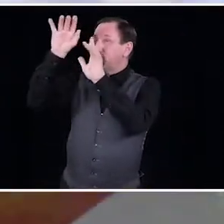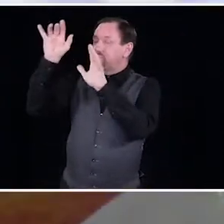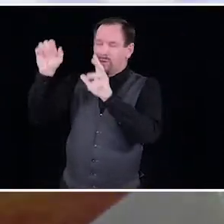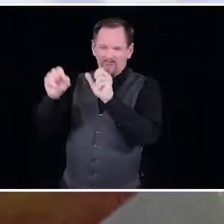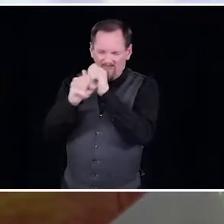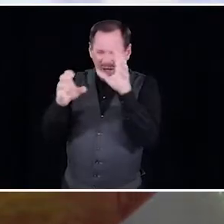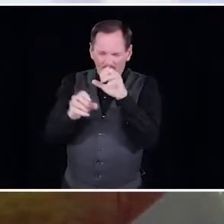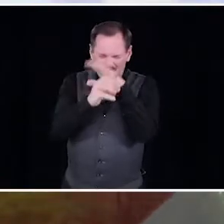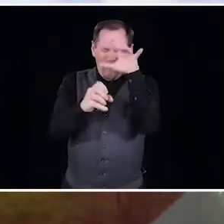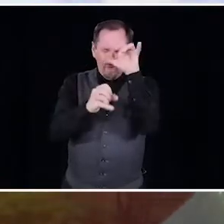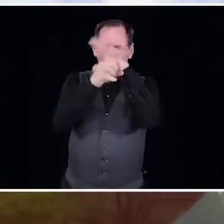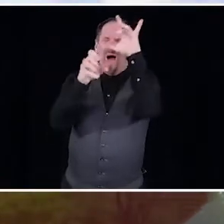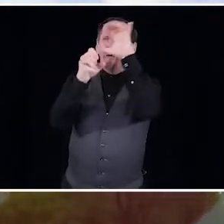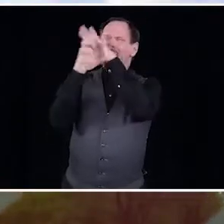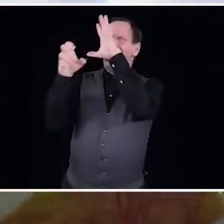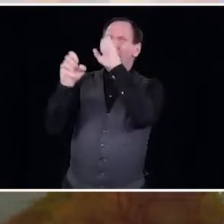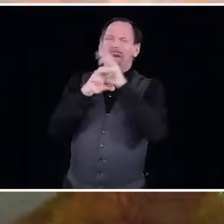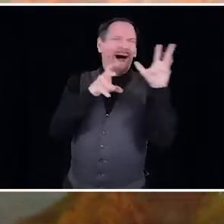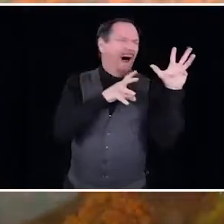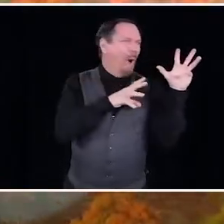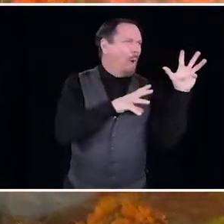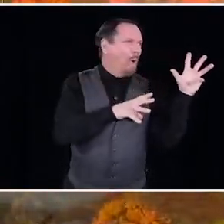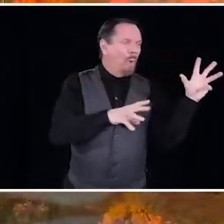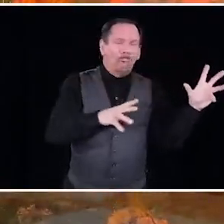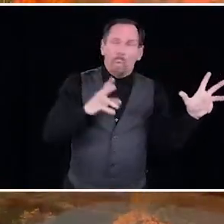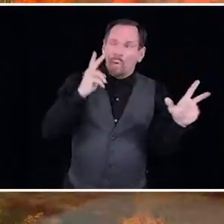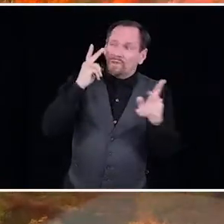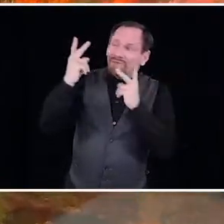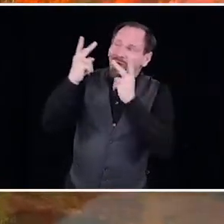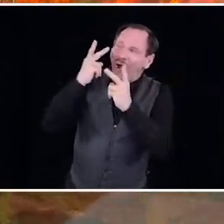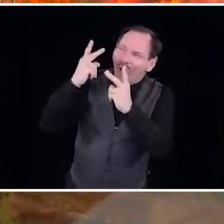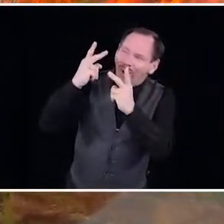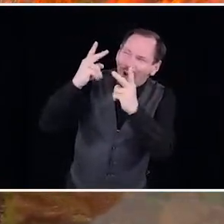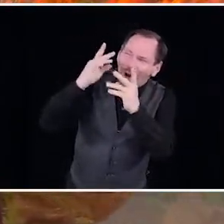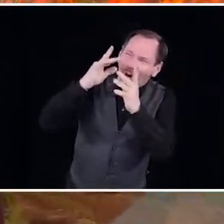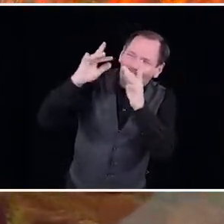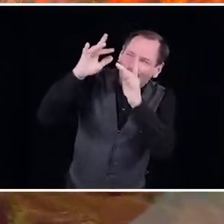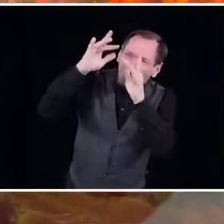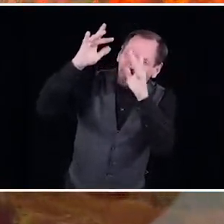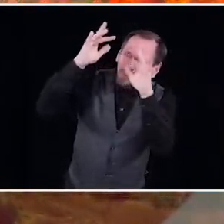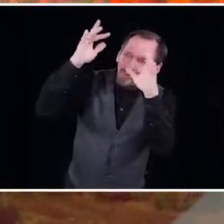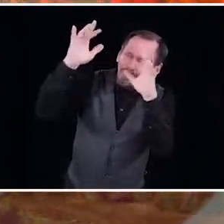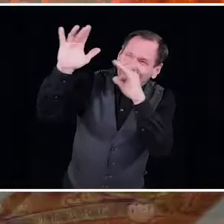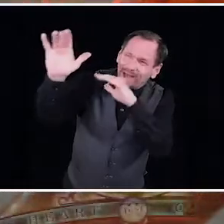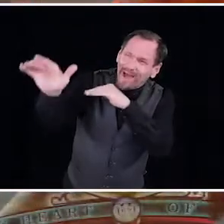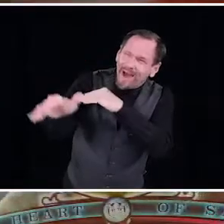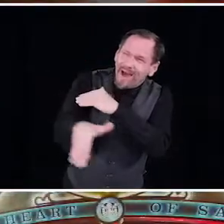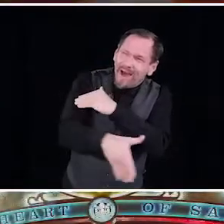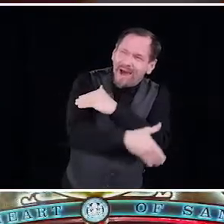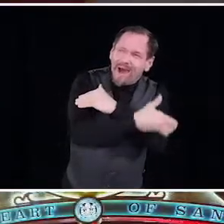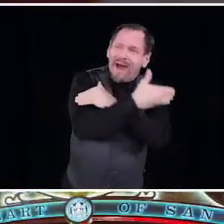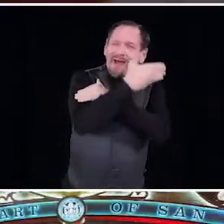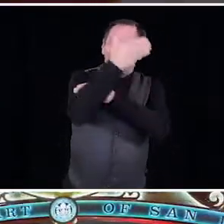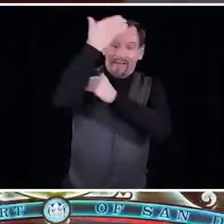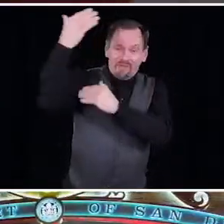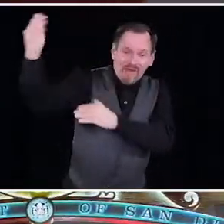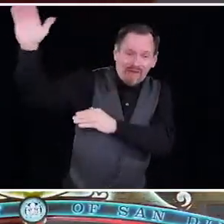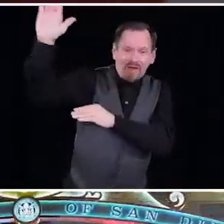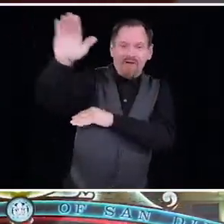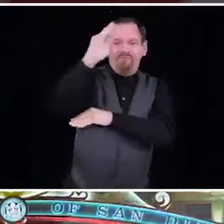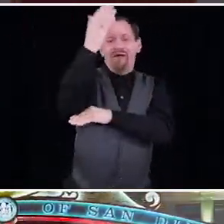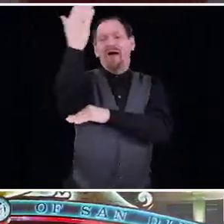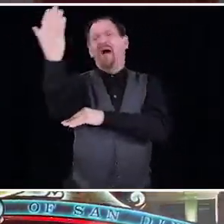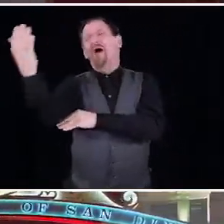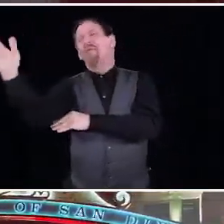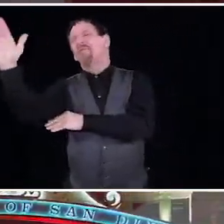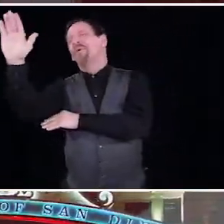ringing, the bombs bursting in air, gave proof through the